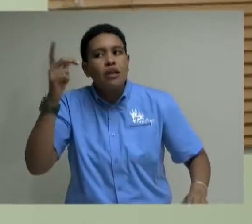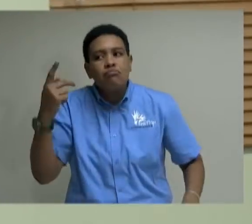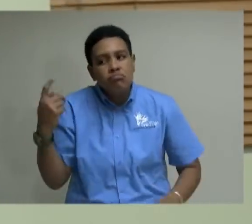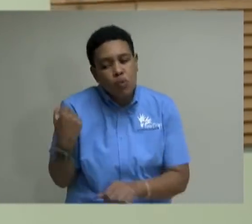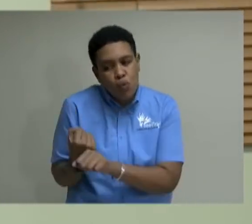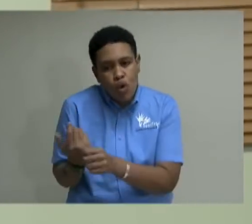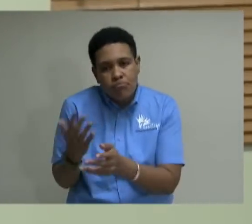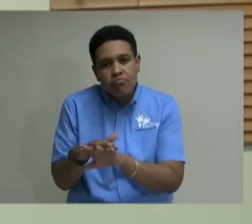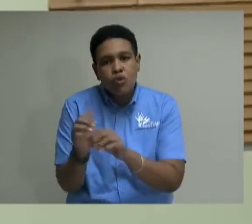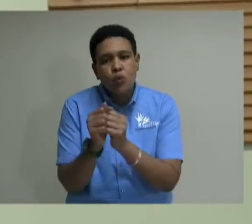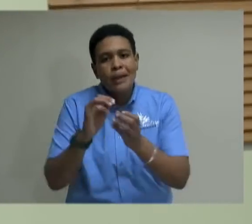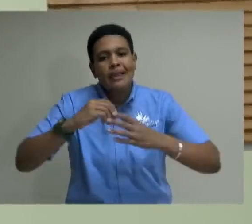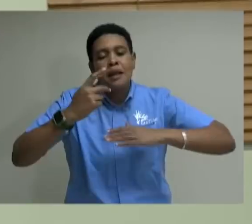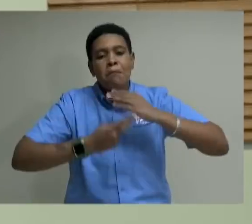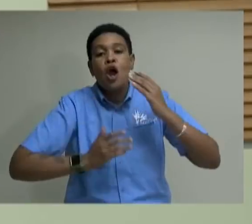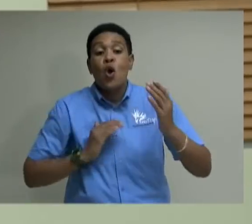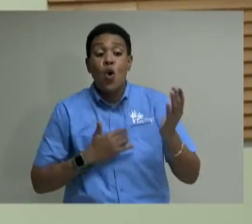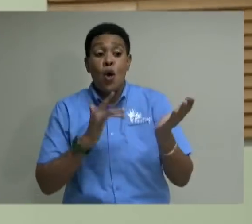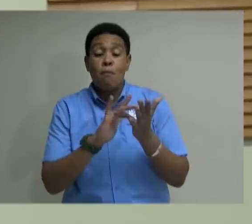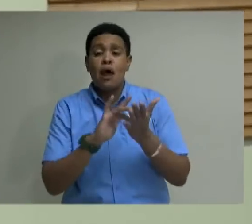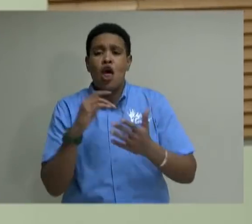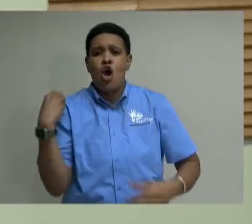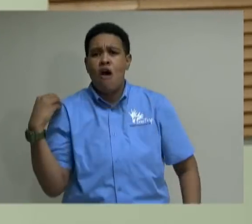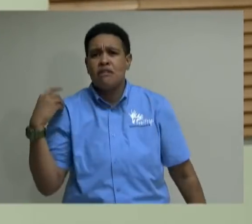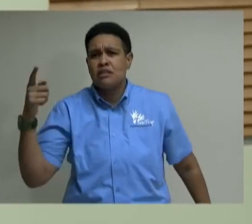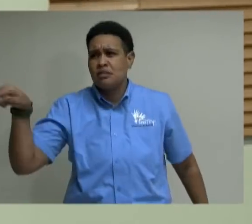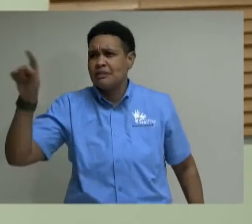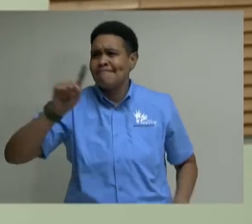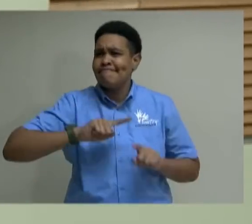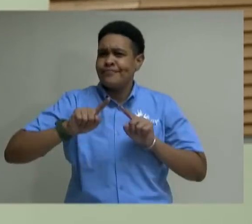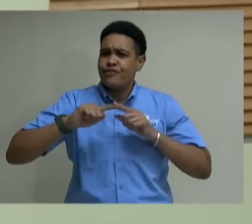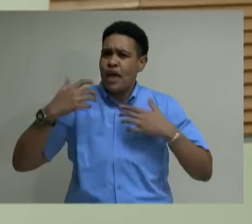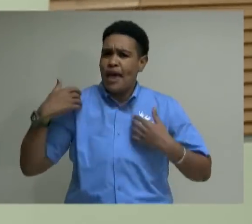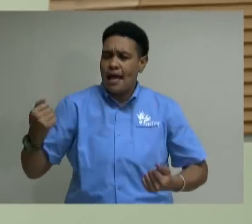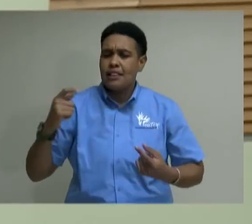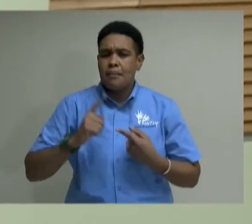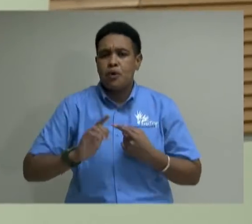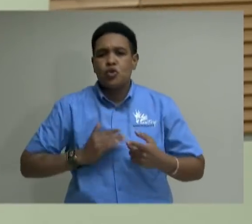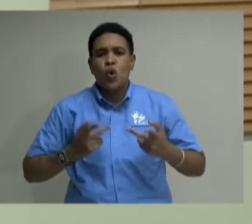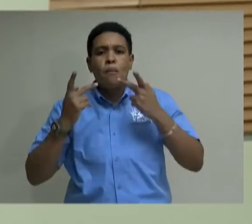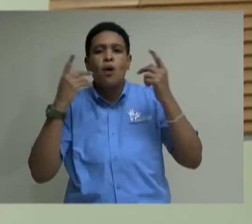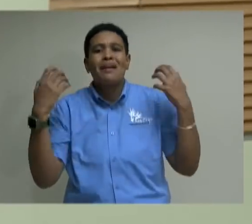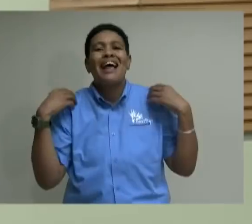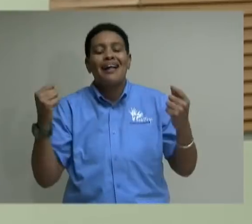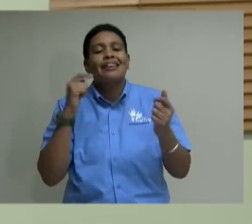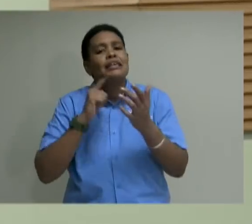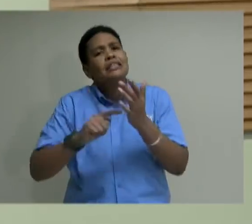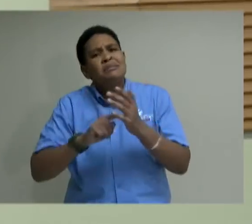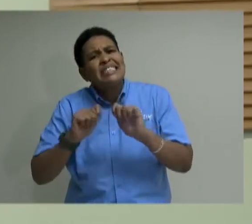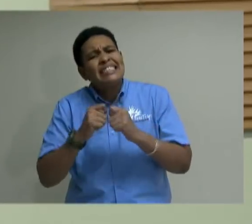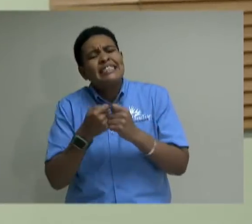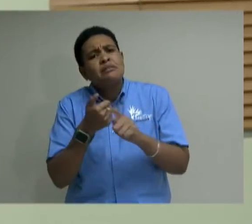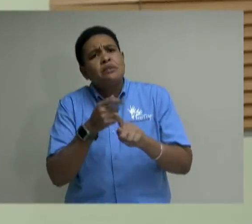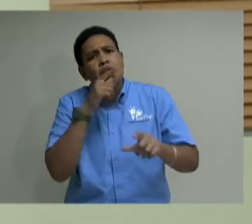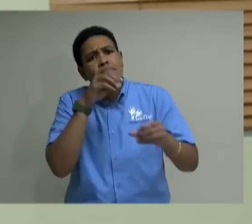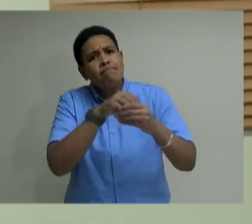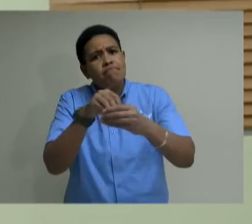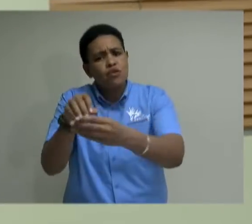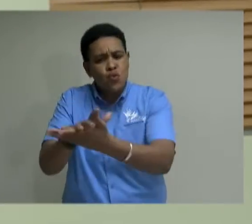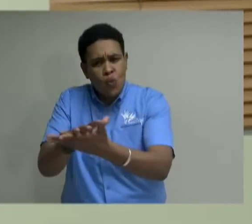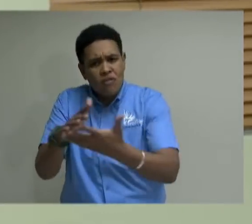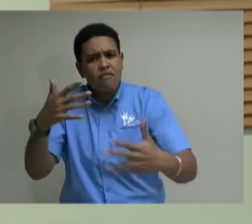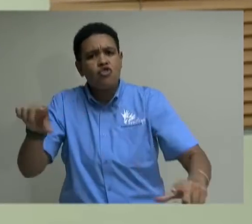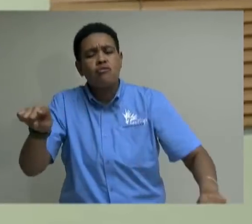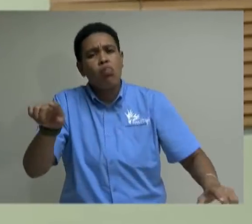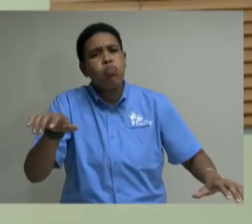in the parishes, our medical officers of health and our public health inspection teams have been in the schools and they